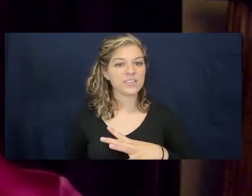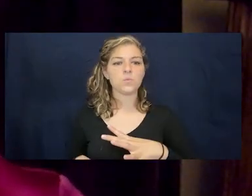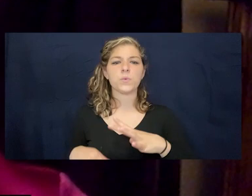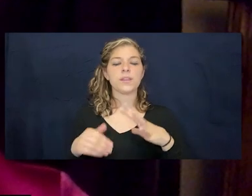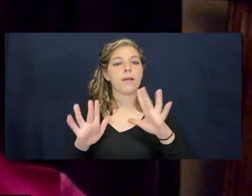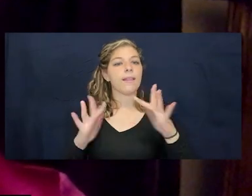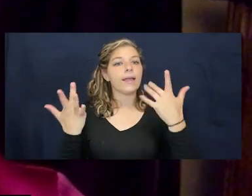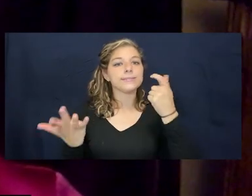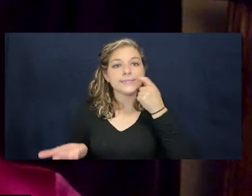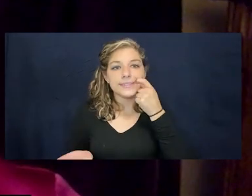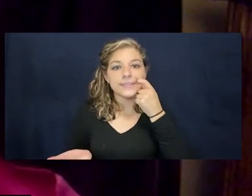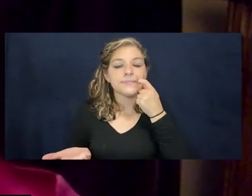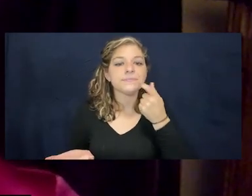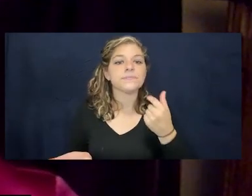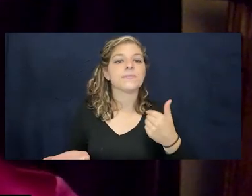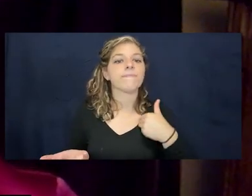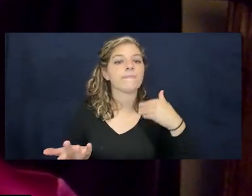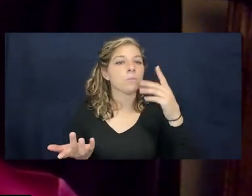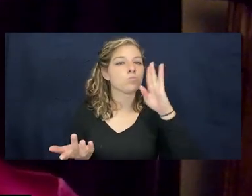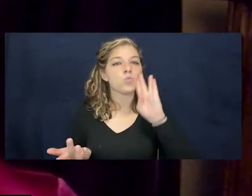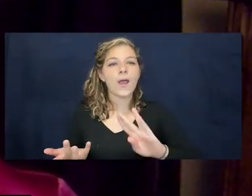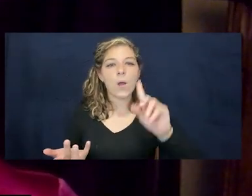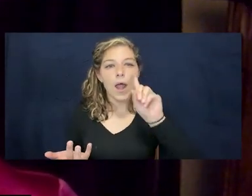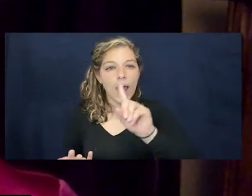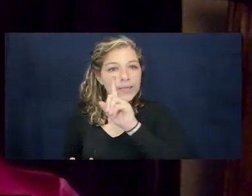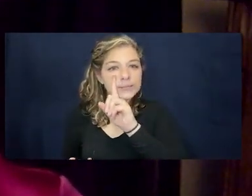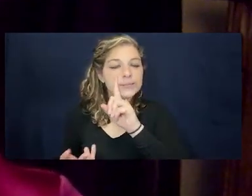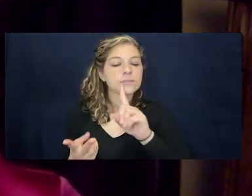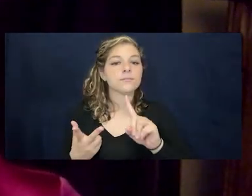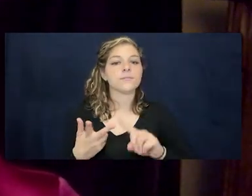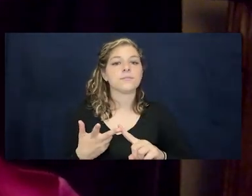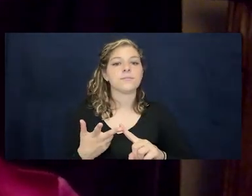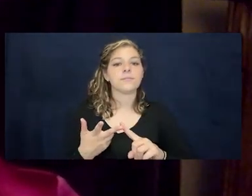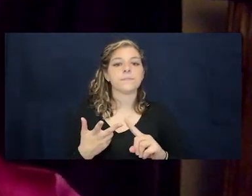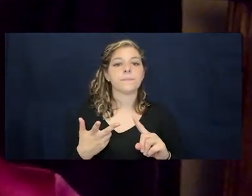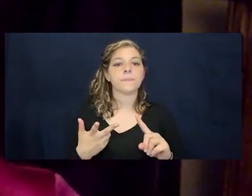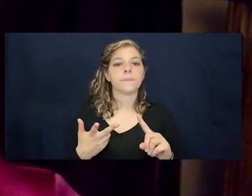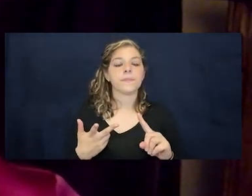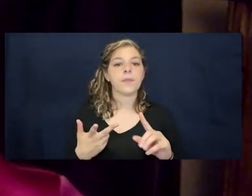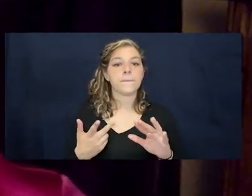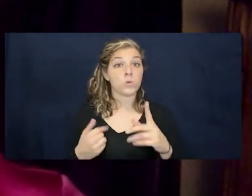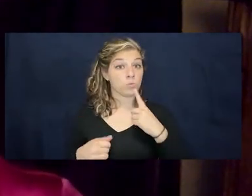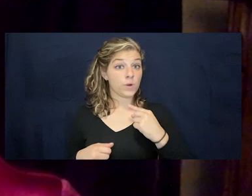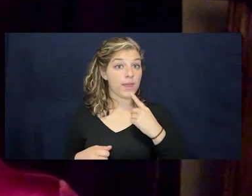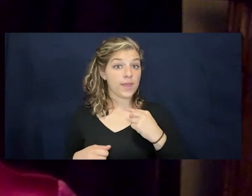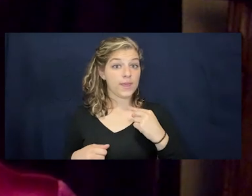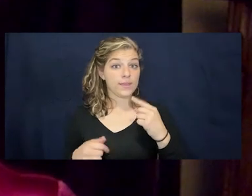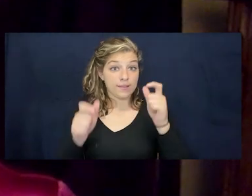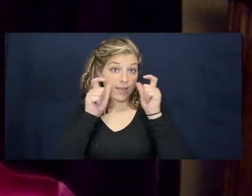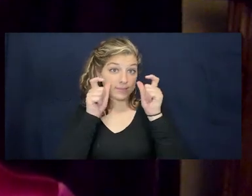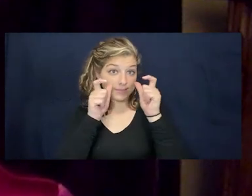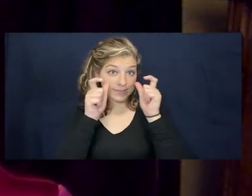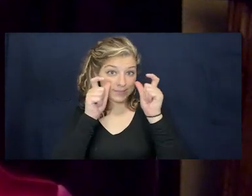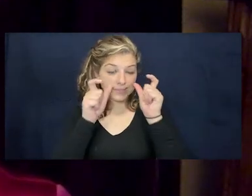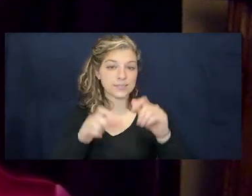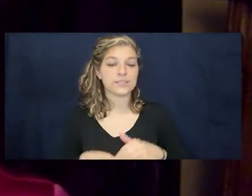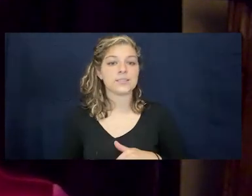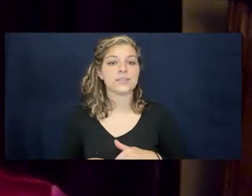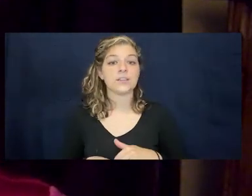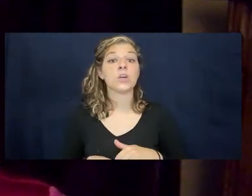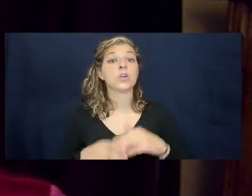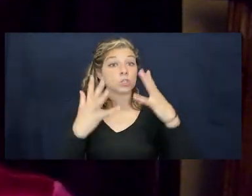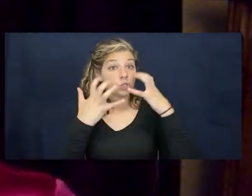Neuwirth. I'm a Caucasian woman with very fair skin. I have hazel eyes. I'm